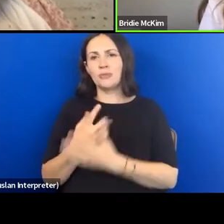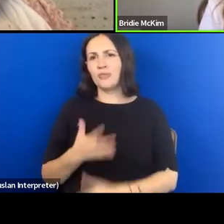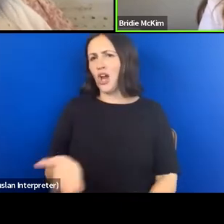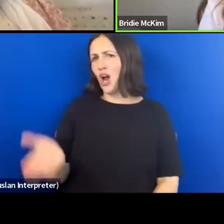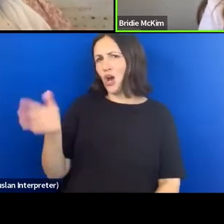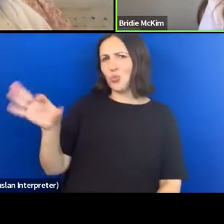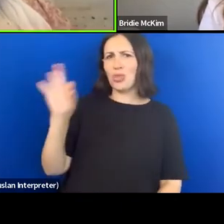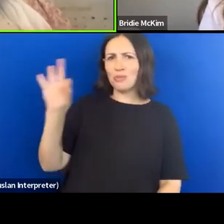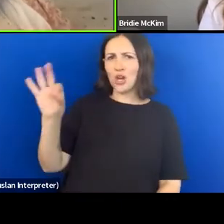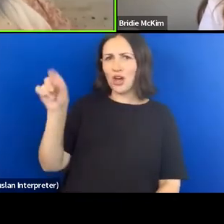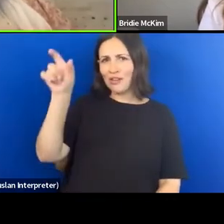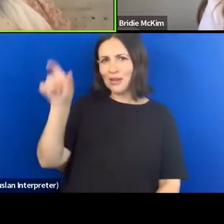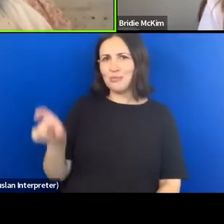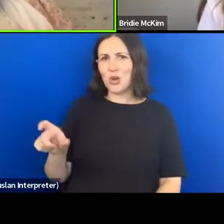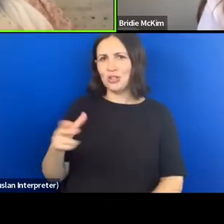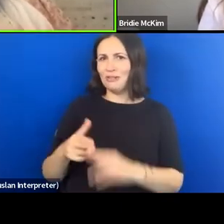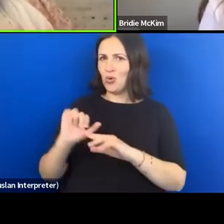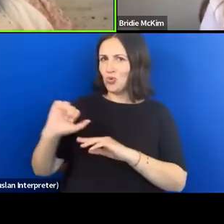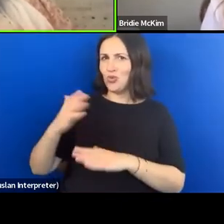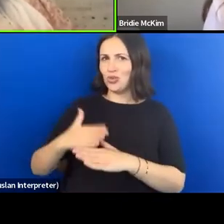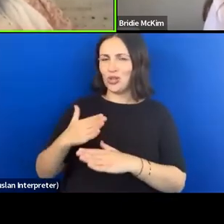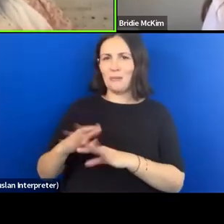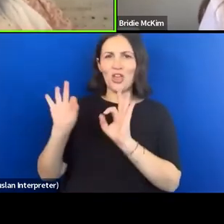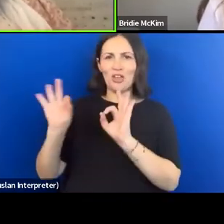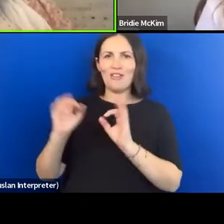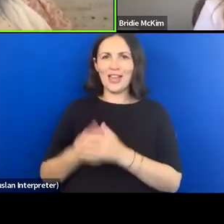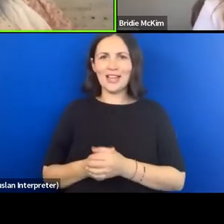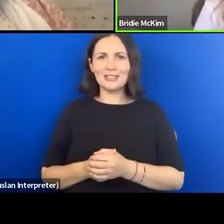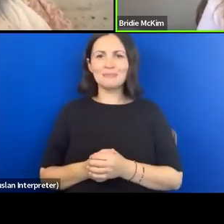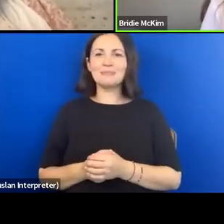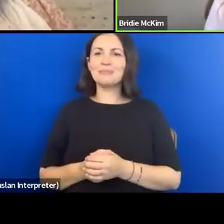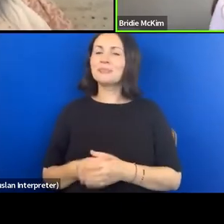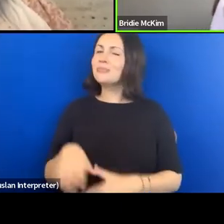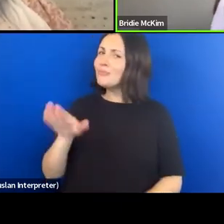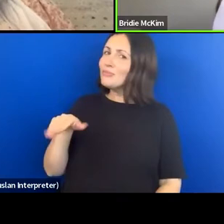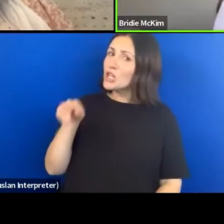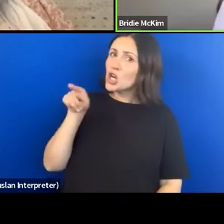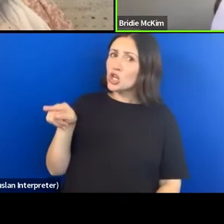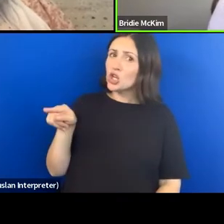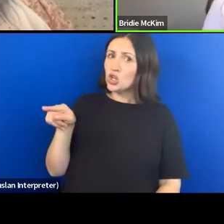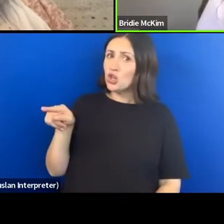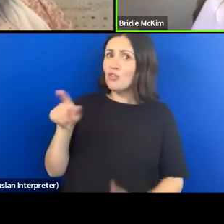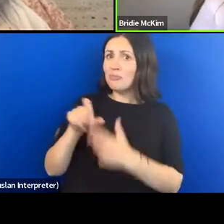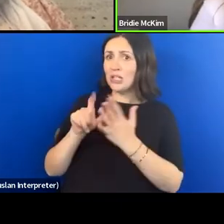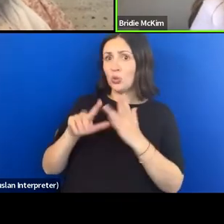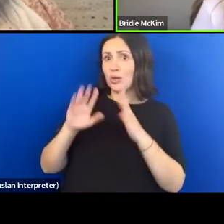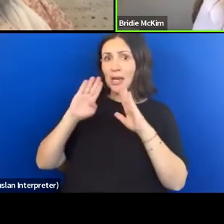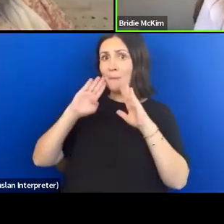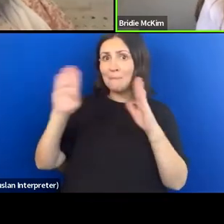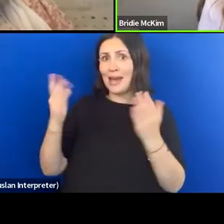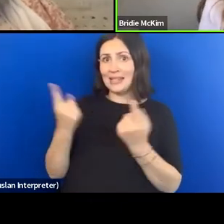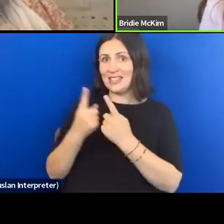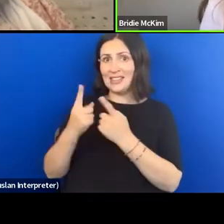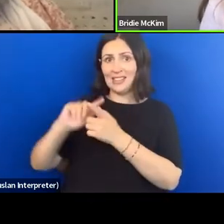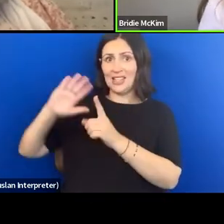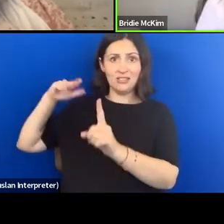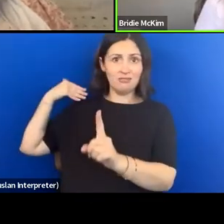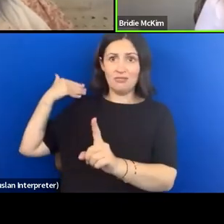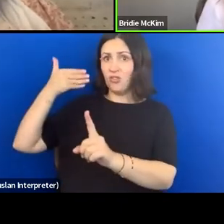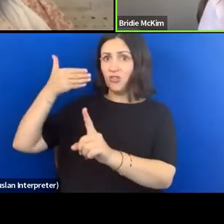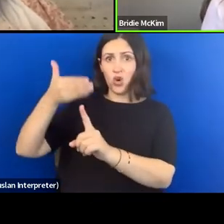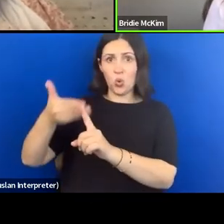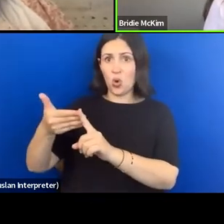job. Thanks. So, and you've been like doing incredible things in the industry and in the